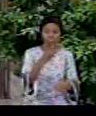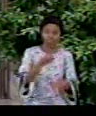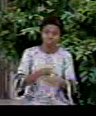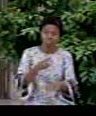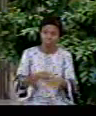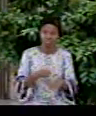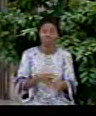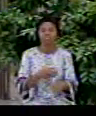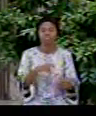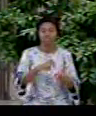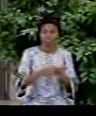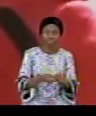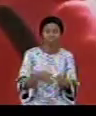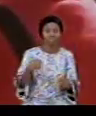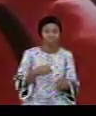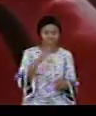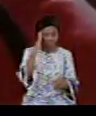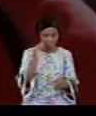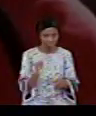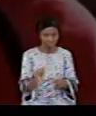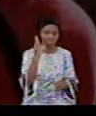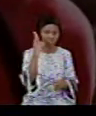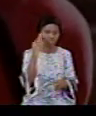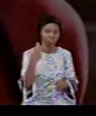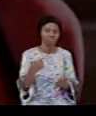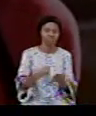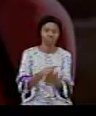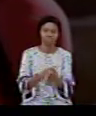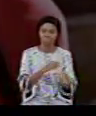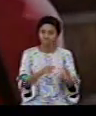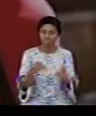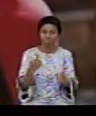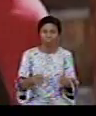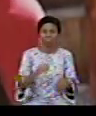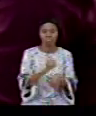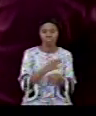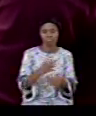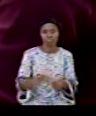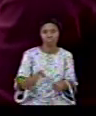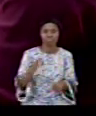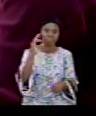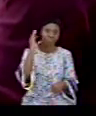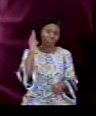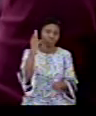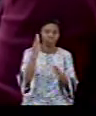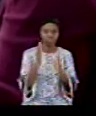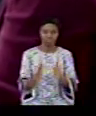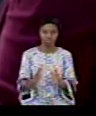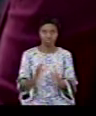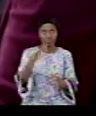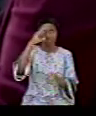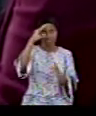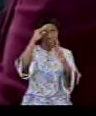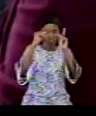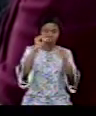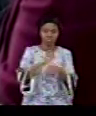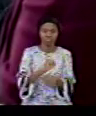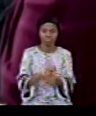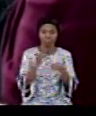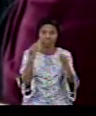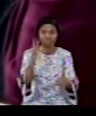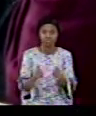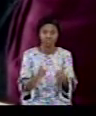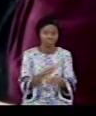challenges we are going to preach the gospel do the work of an evangelist is work you see many people don't realize that